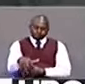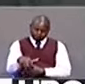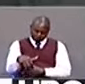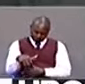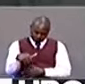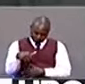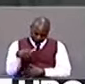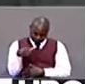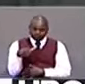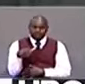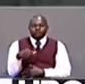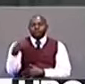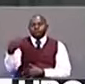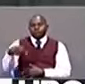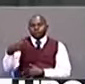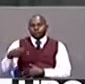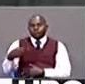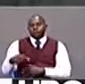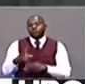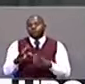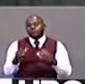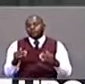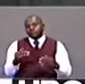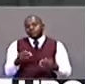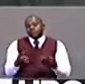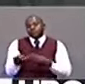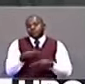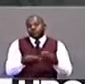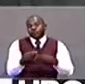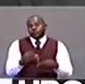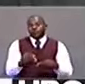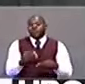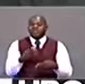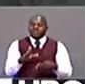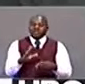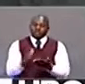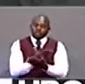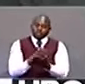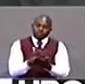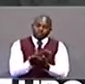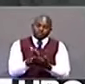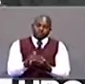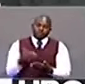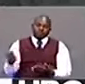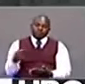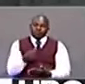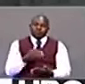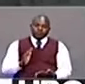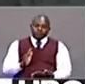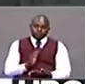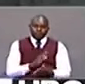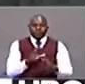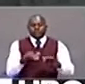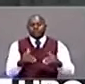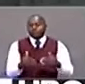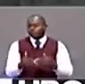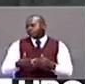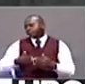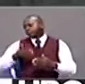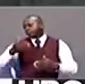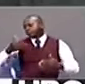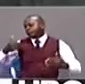really real gold mining. So they sold their shares and brought these people on board. However, ever since